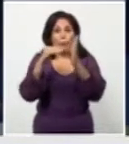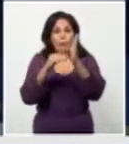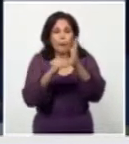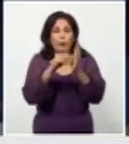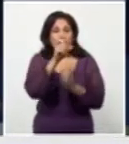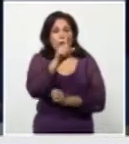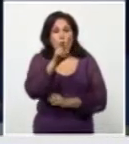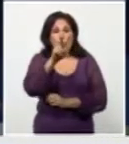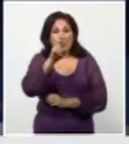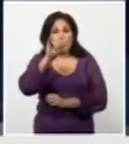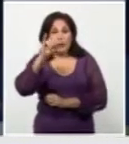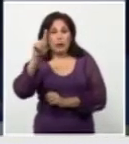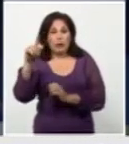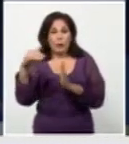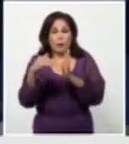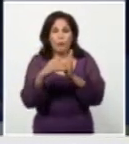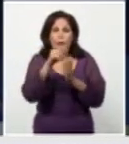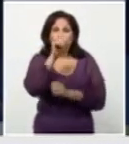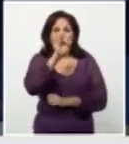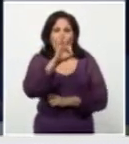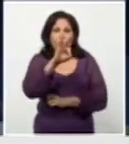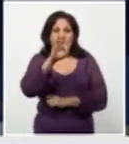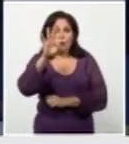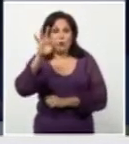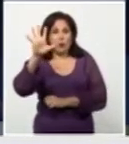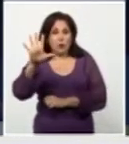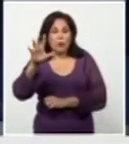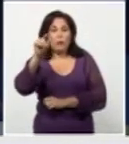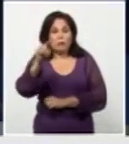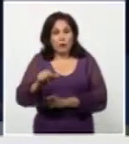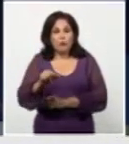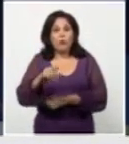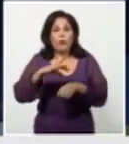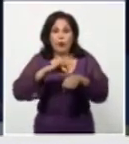1,961,185 cases, followed by Brazil with